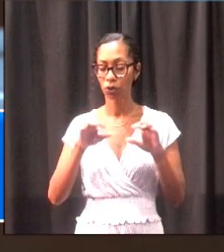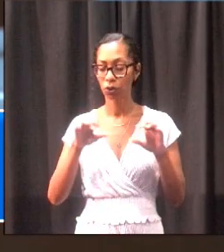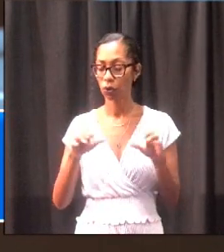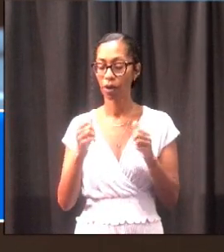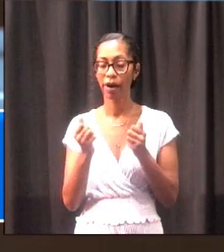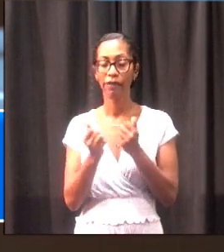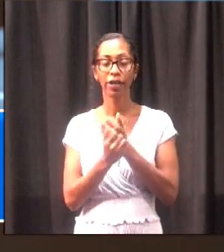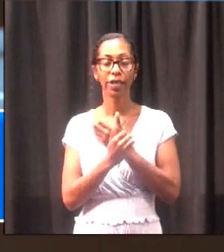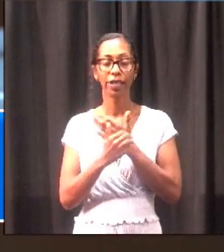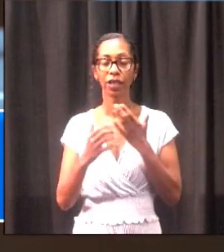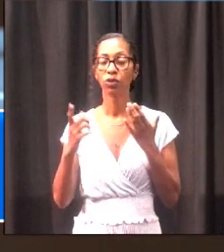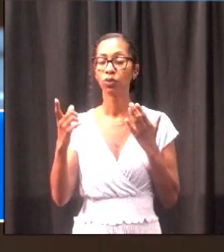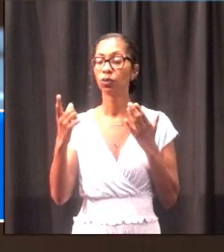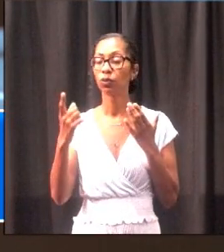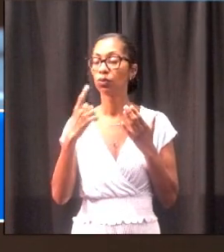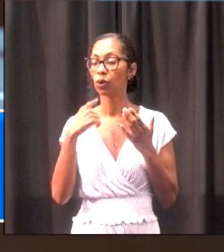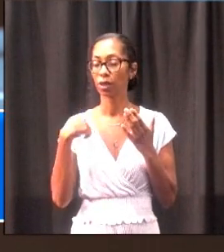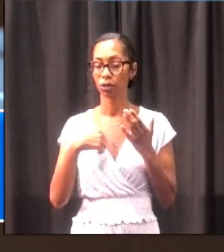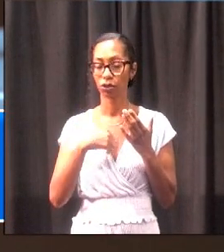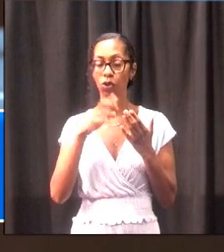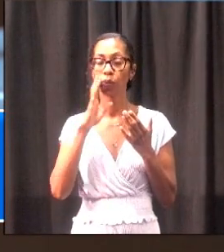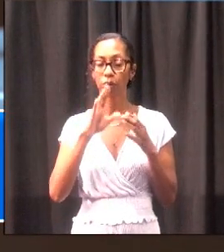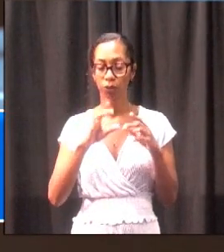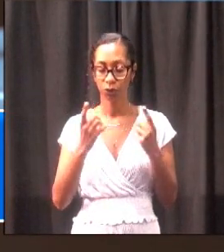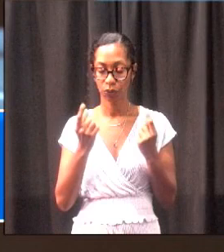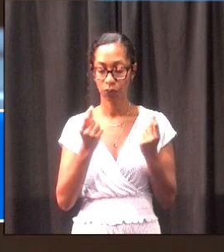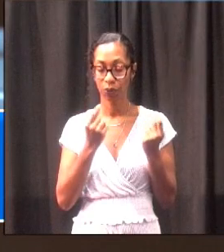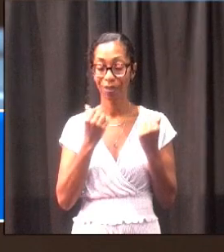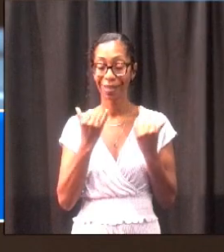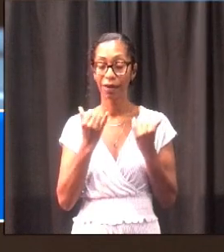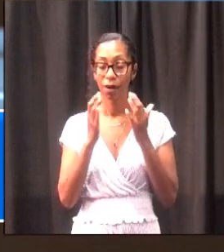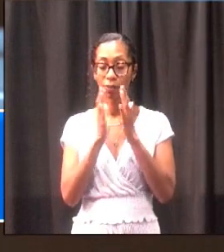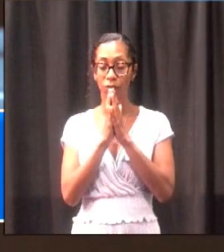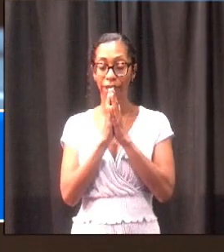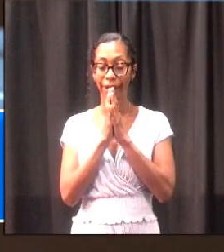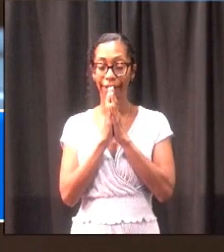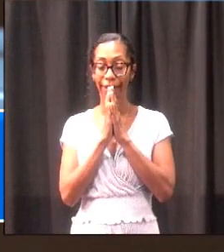said you would do in this season. And Lord, I pray right now